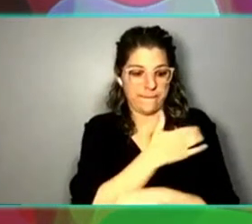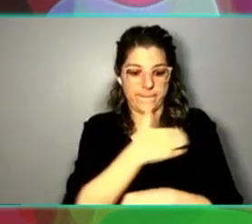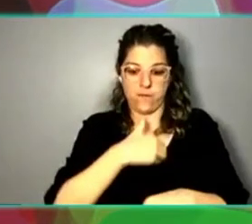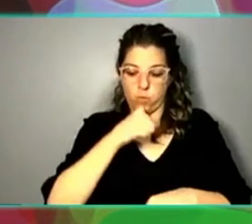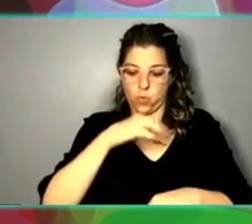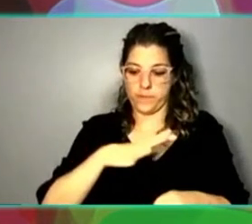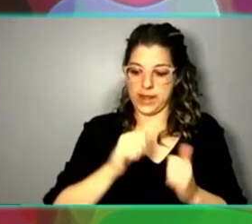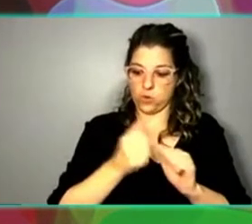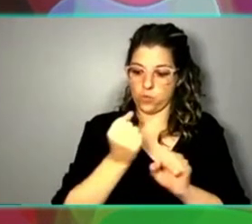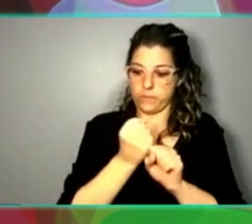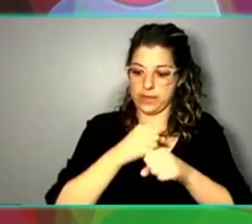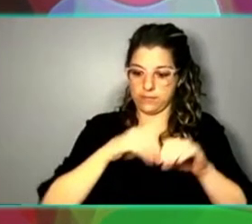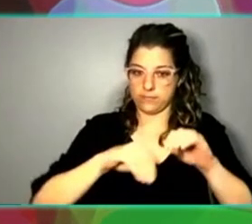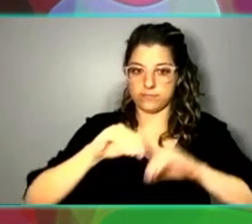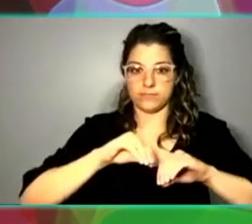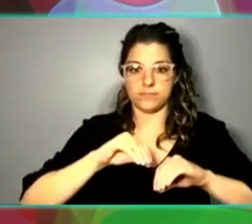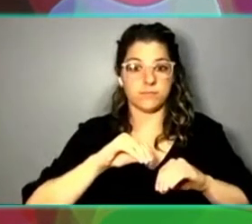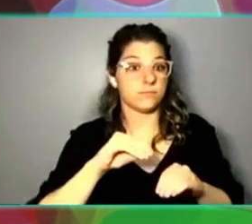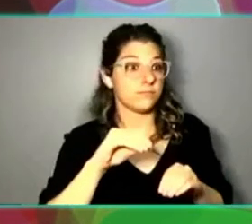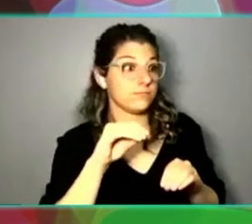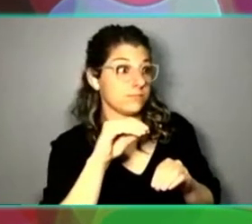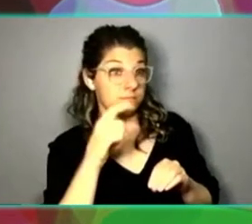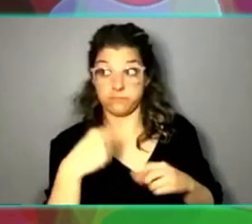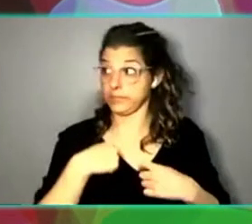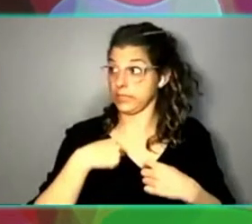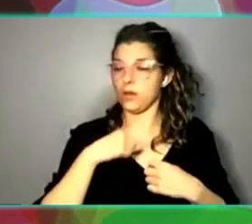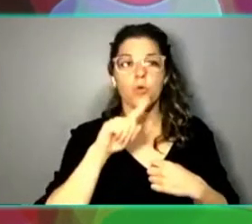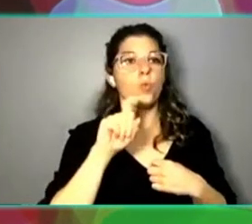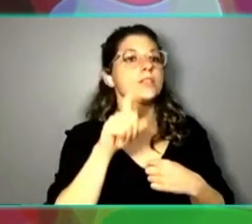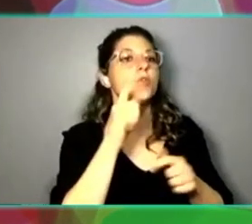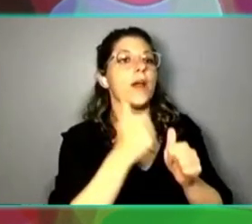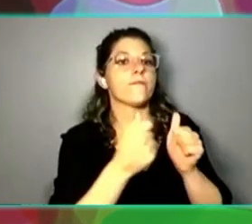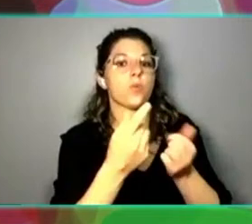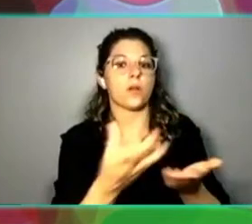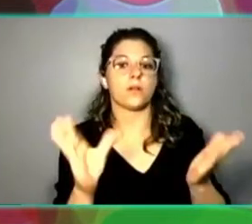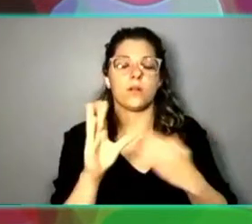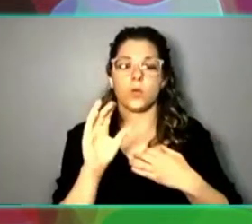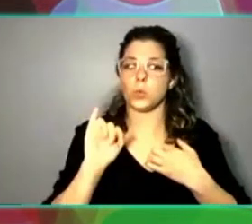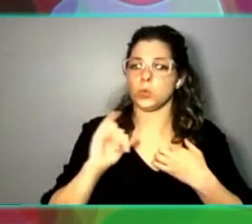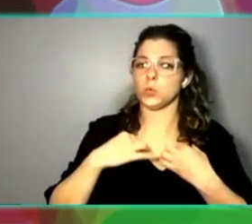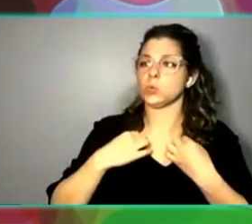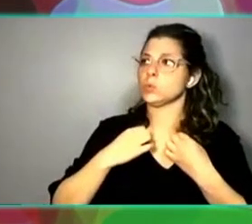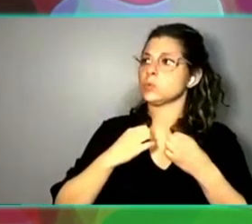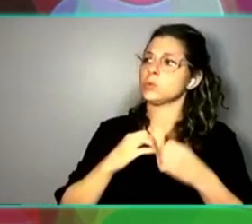Me? For everybody. Oh, recipe?